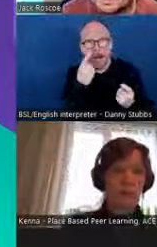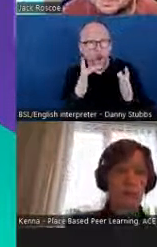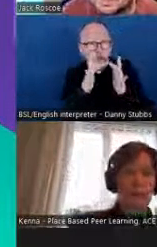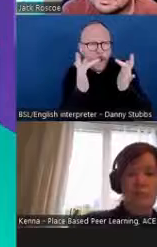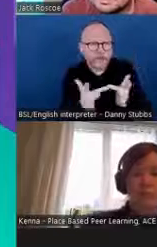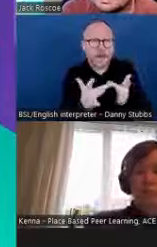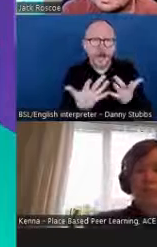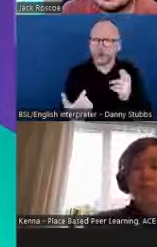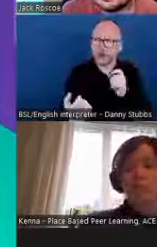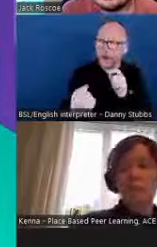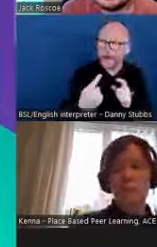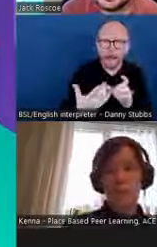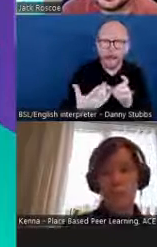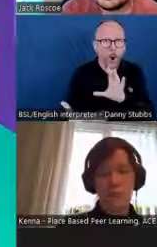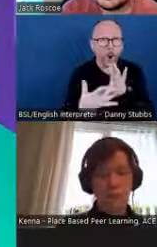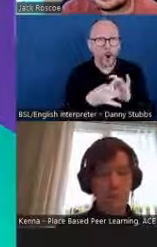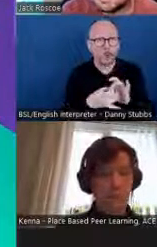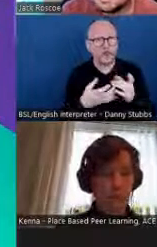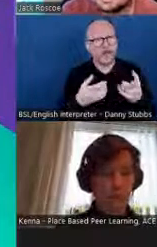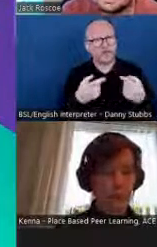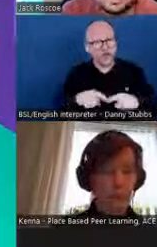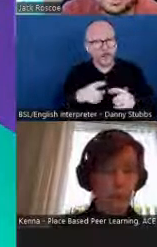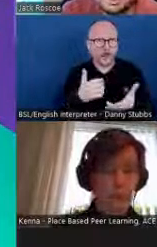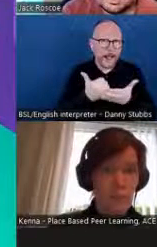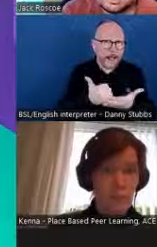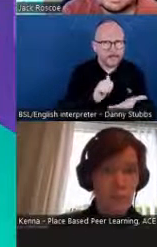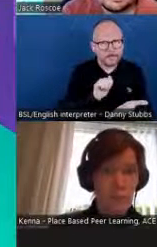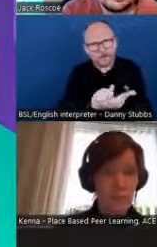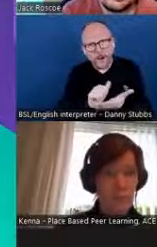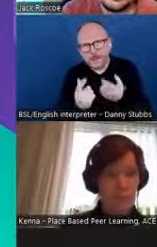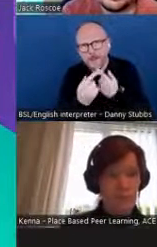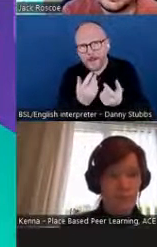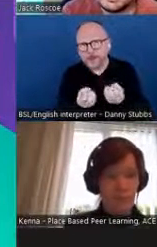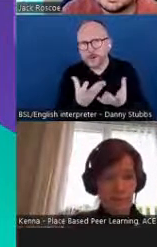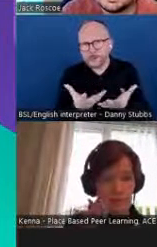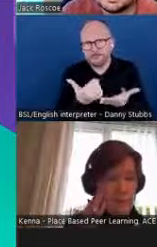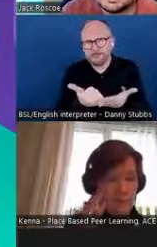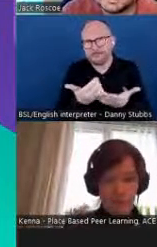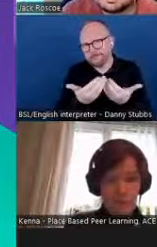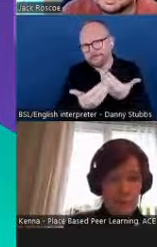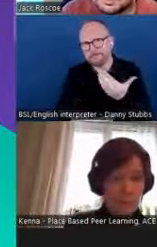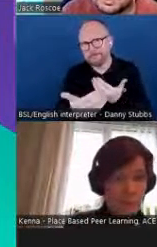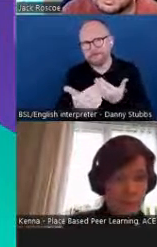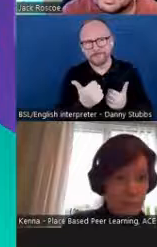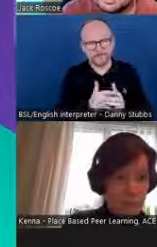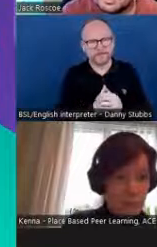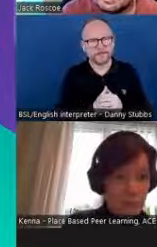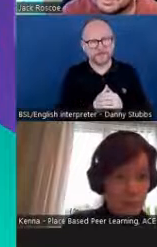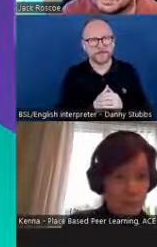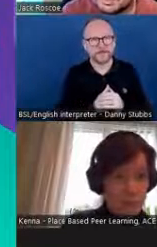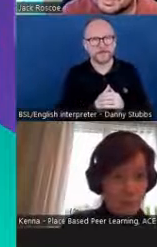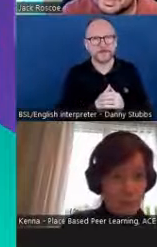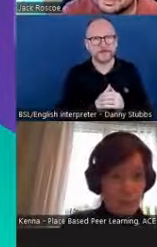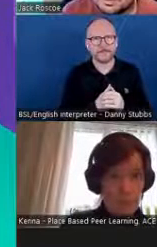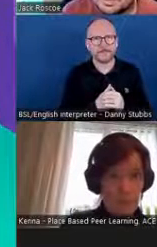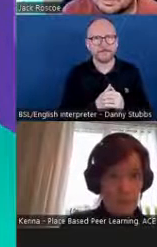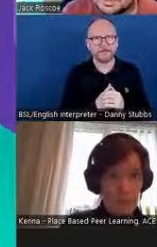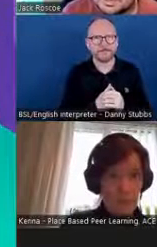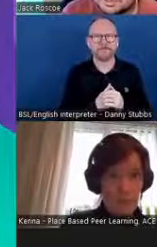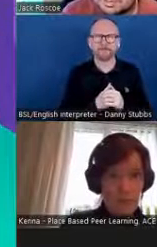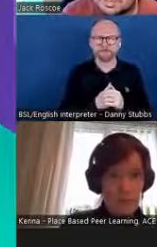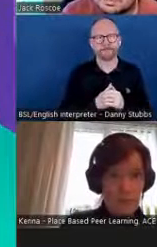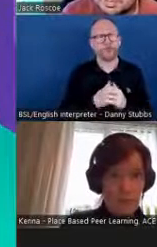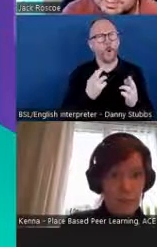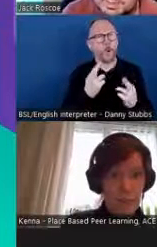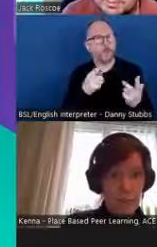sure where to get started and we'll get you on the right path. So hopefully you've been thinking about